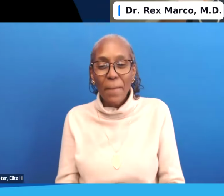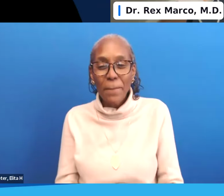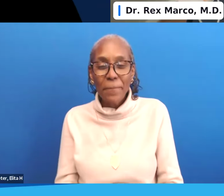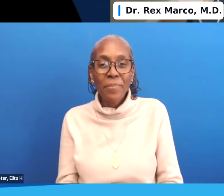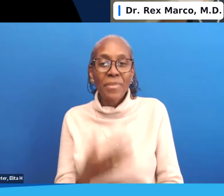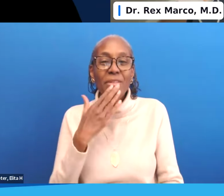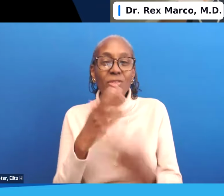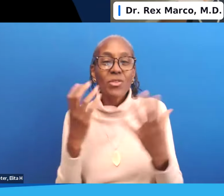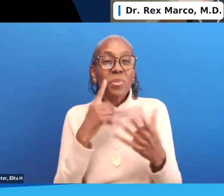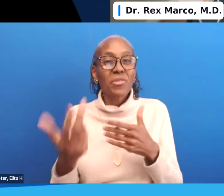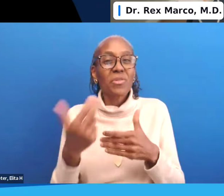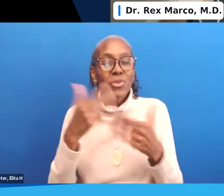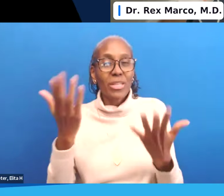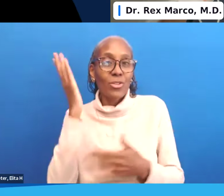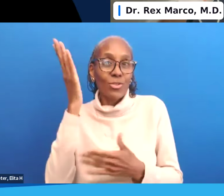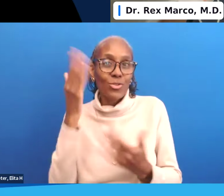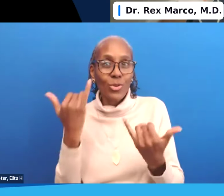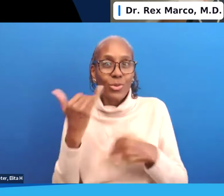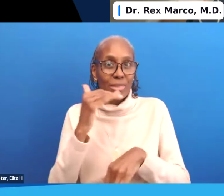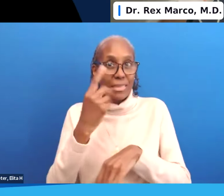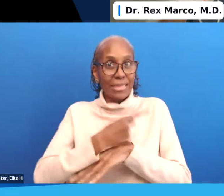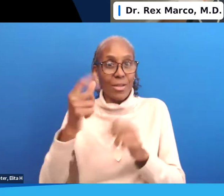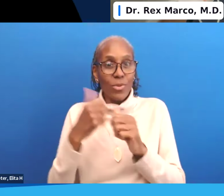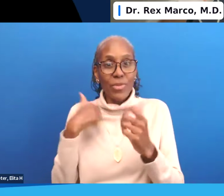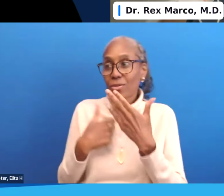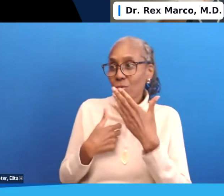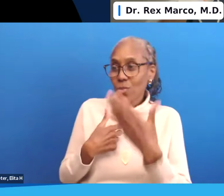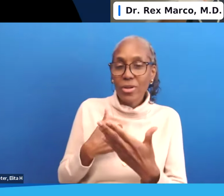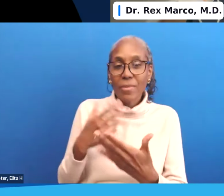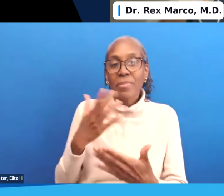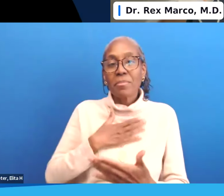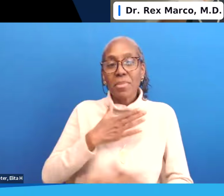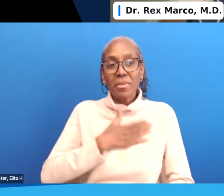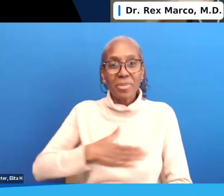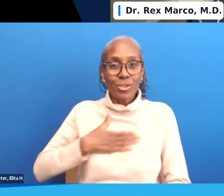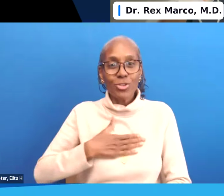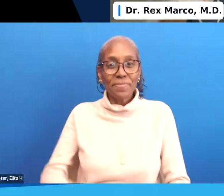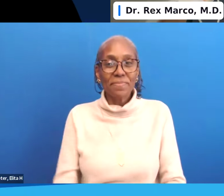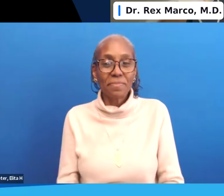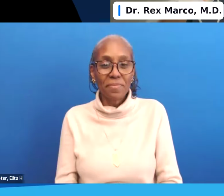thank you so much for being on the show with us today. You're welcome. It's my pleasure.